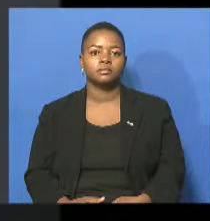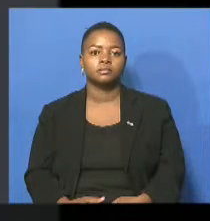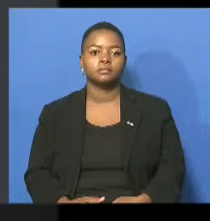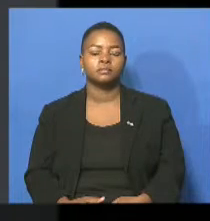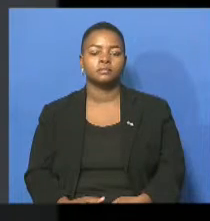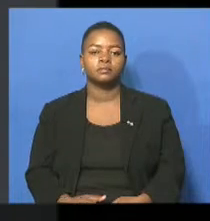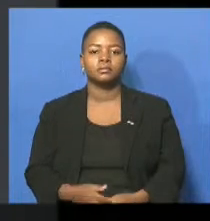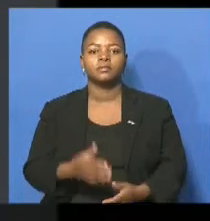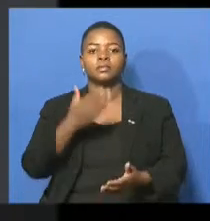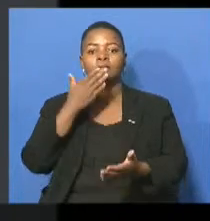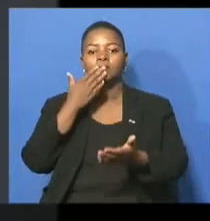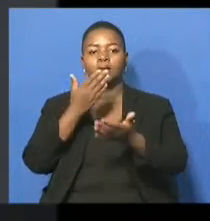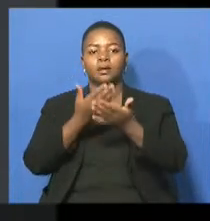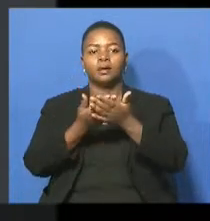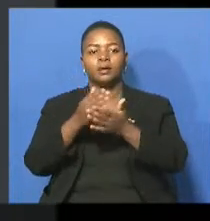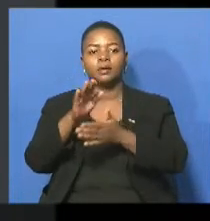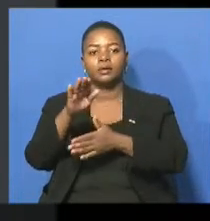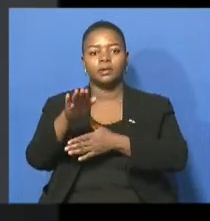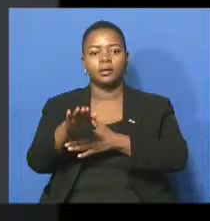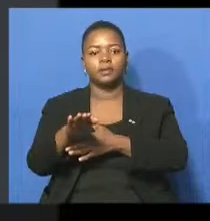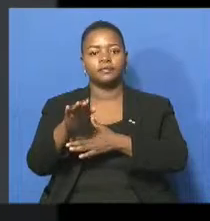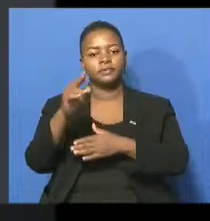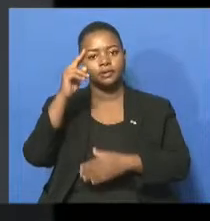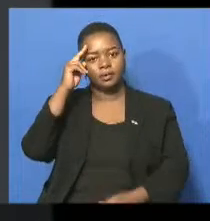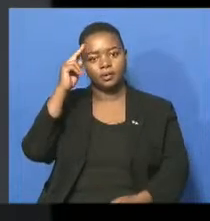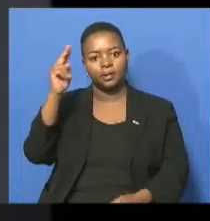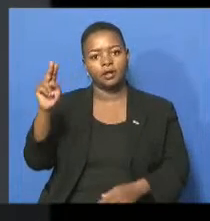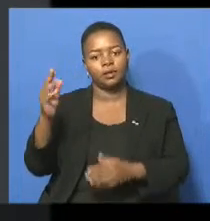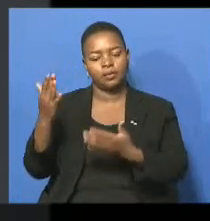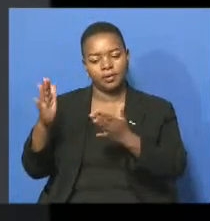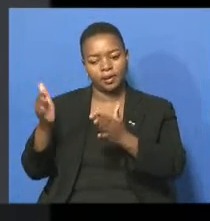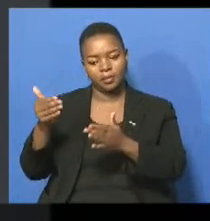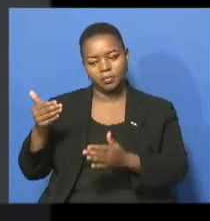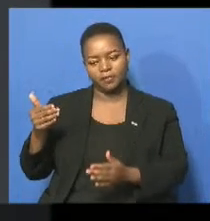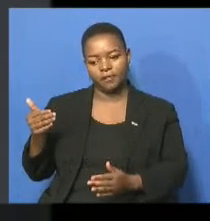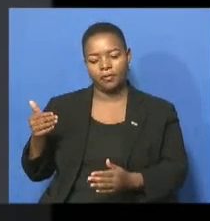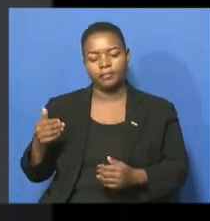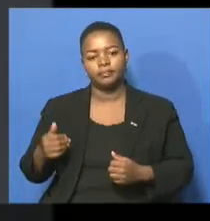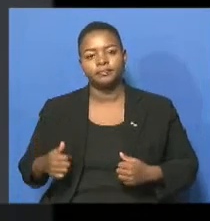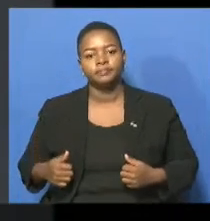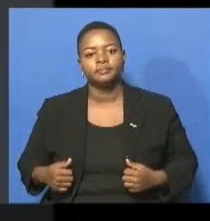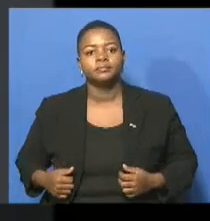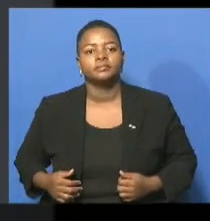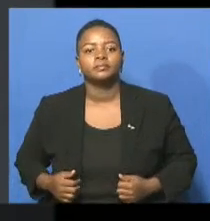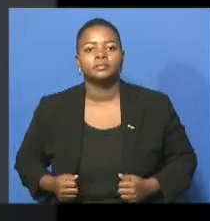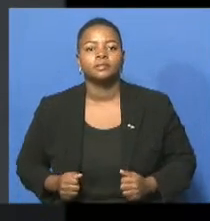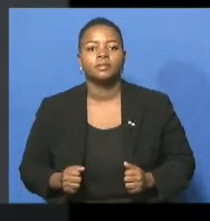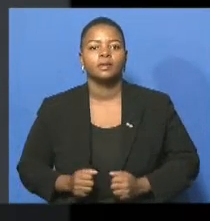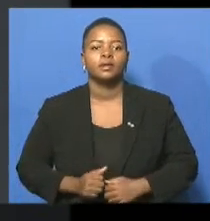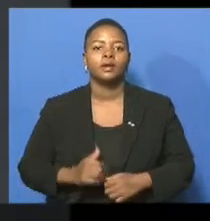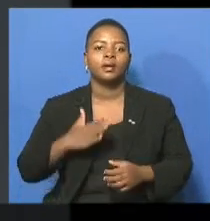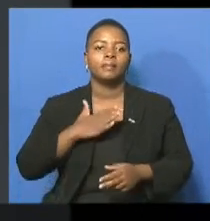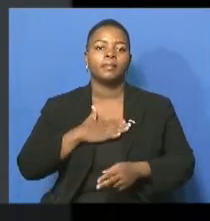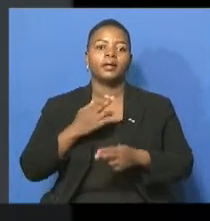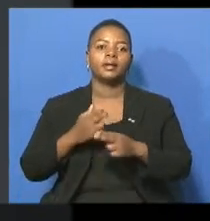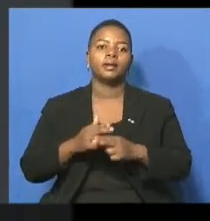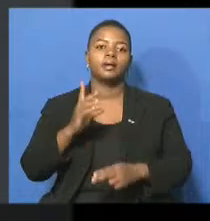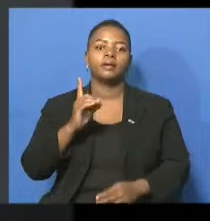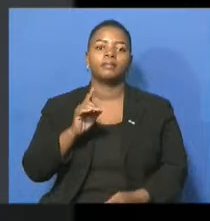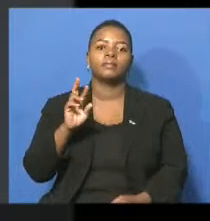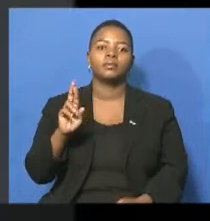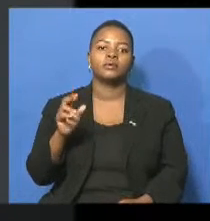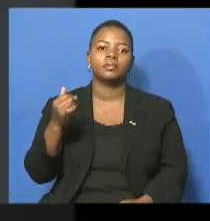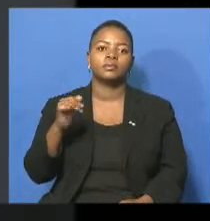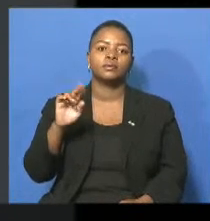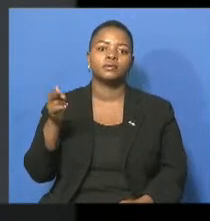Good afternoon, ladies and gentlemen. All protocol observed. I'm Dr. Thula, as